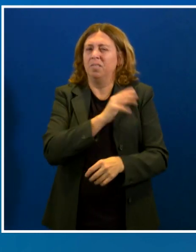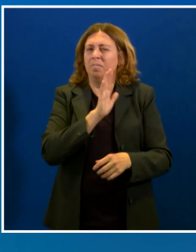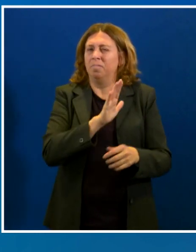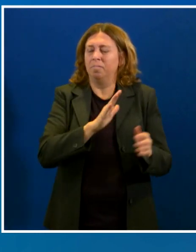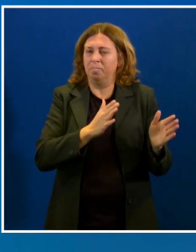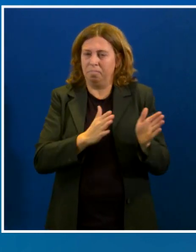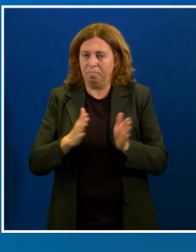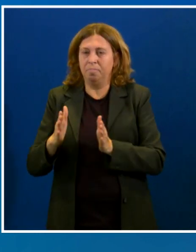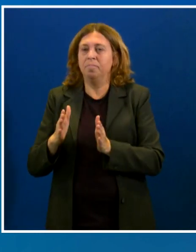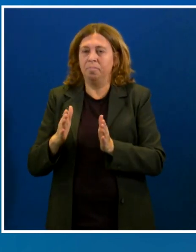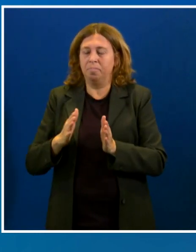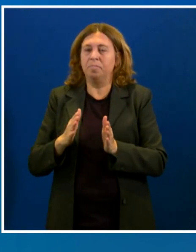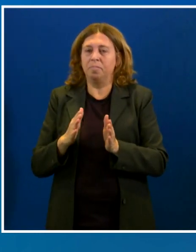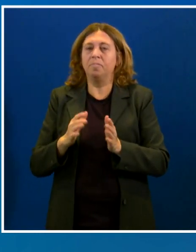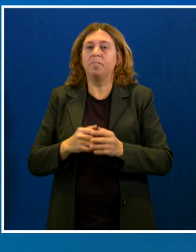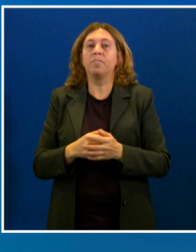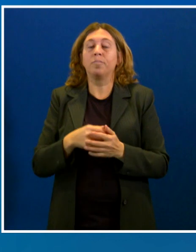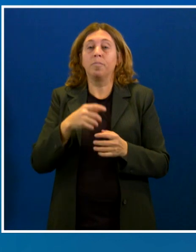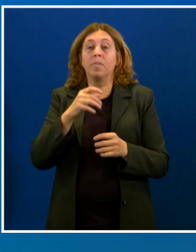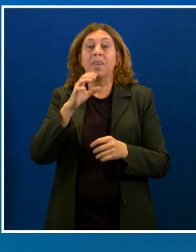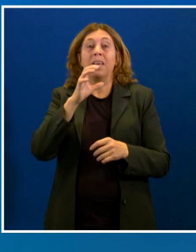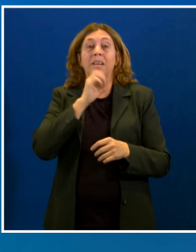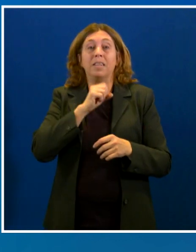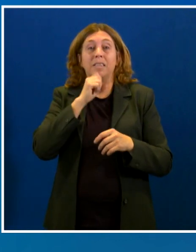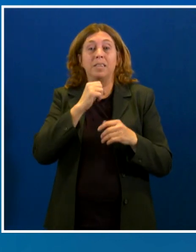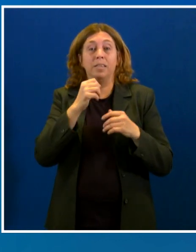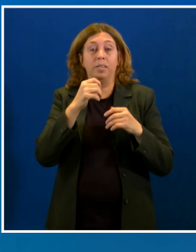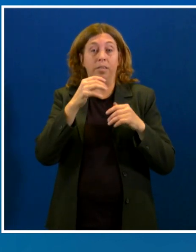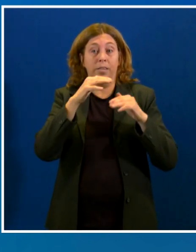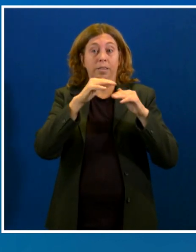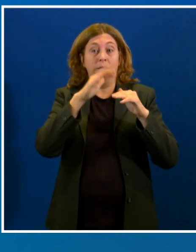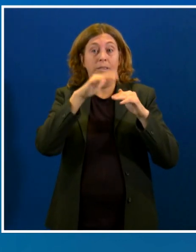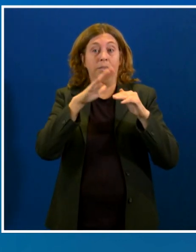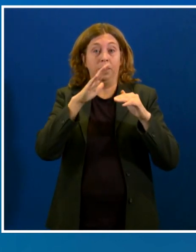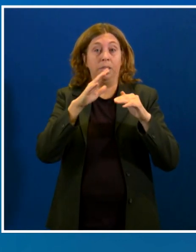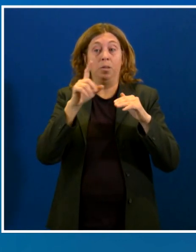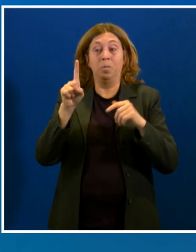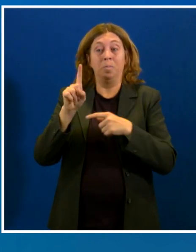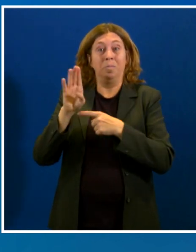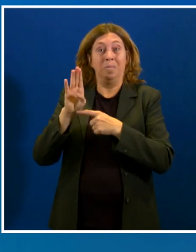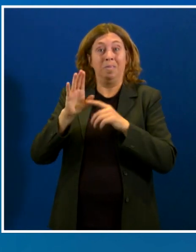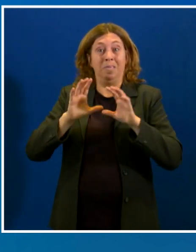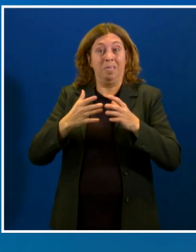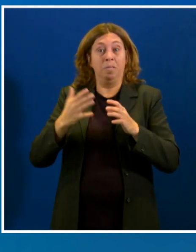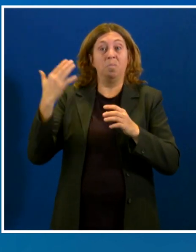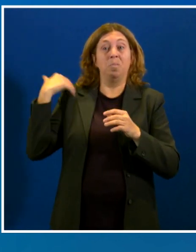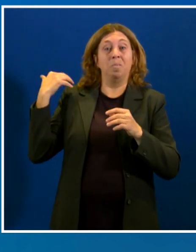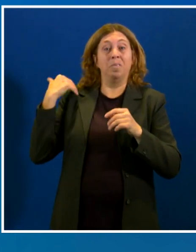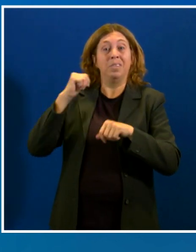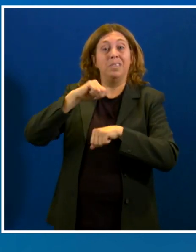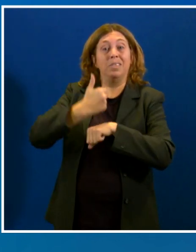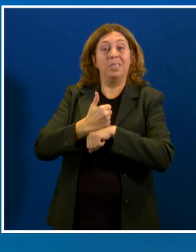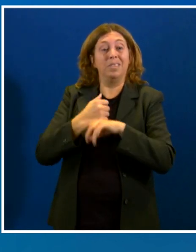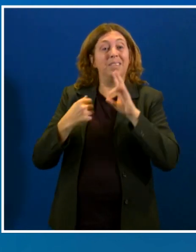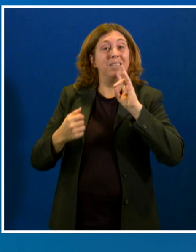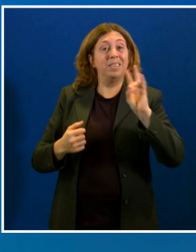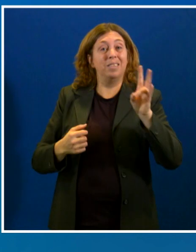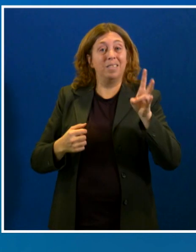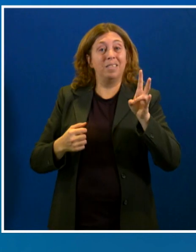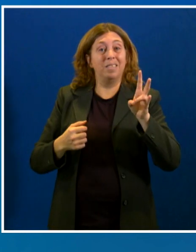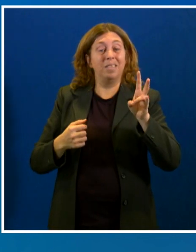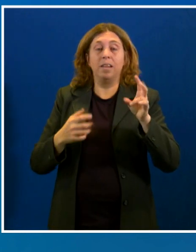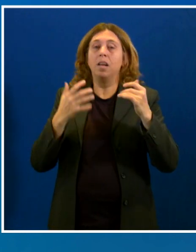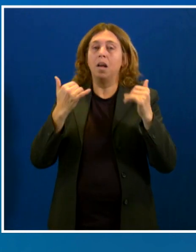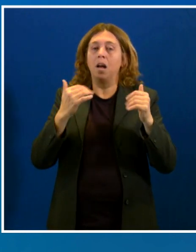age limit for Phase 1B folks. It was originally 70 and older, and